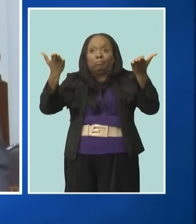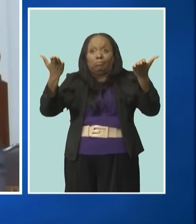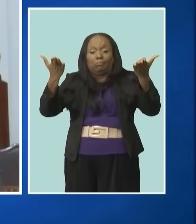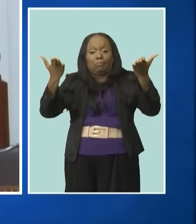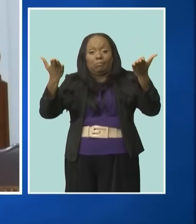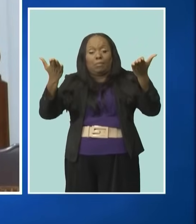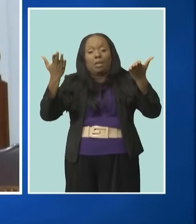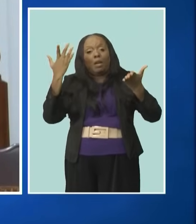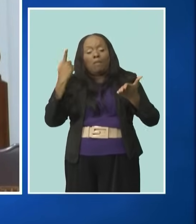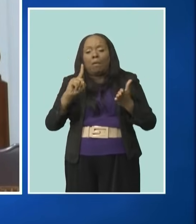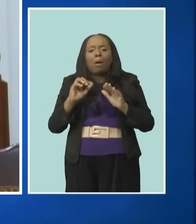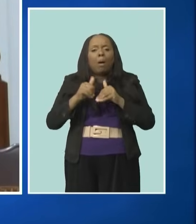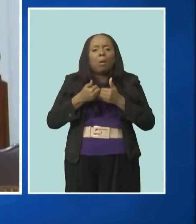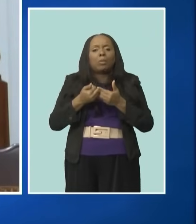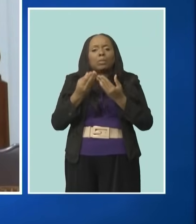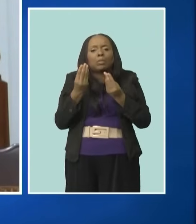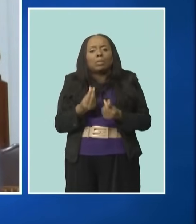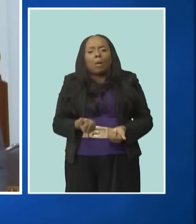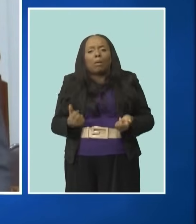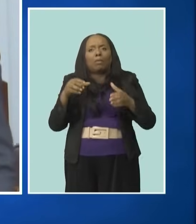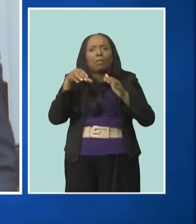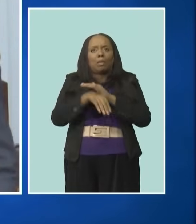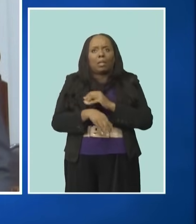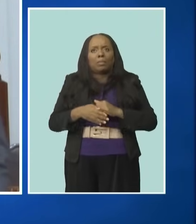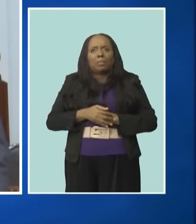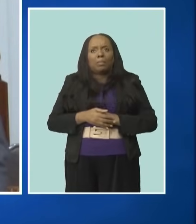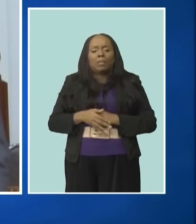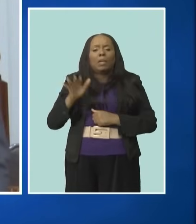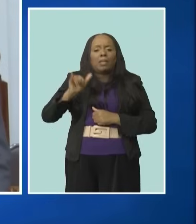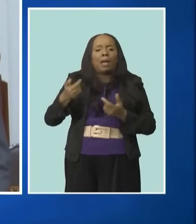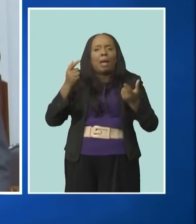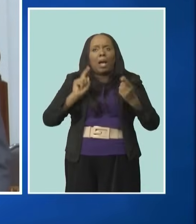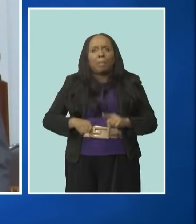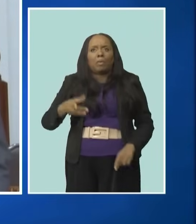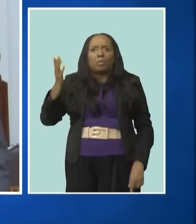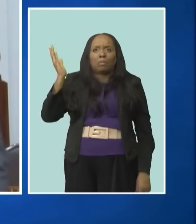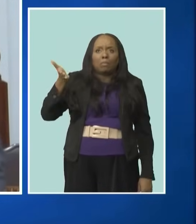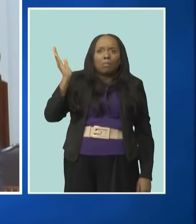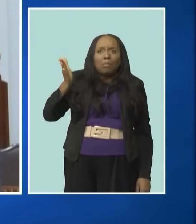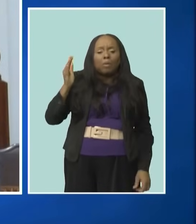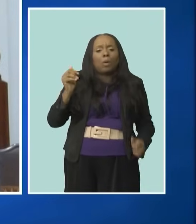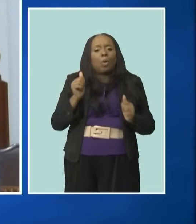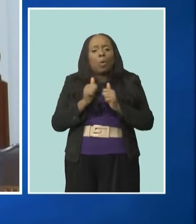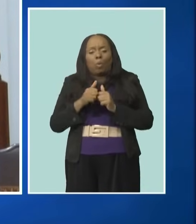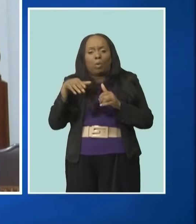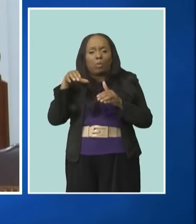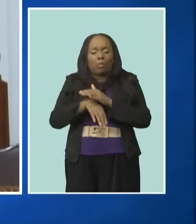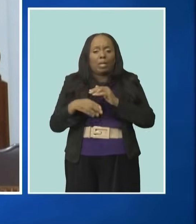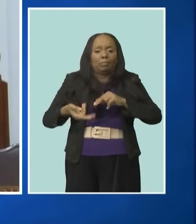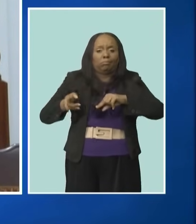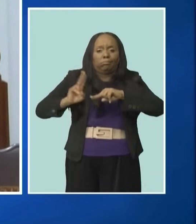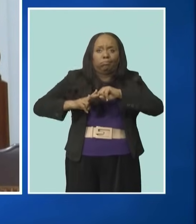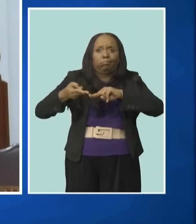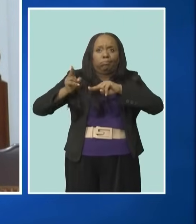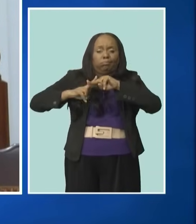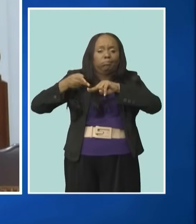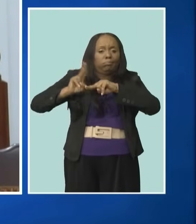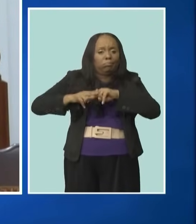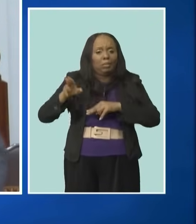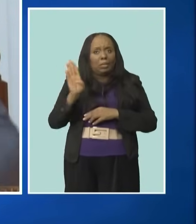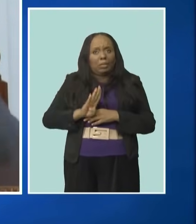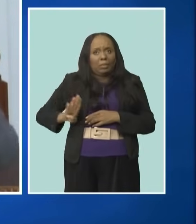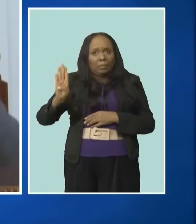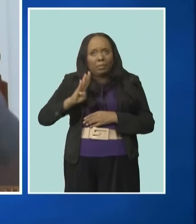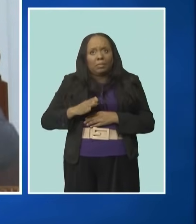introduced as a crime-solving measure at a press conference dealing with the escalating increase in crime in